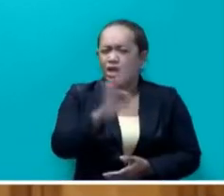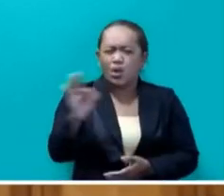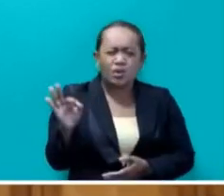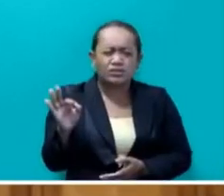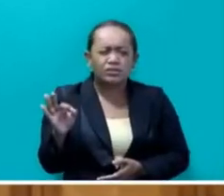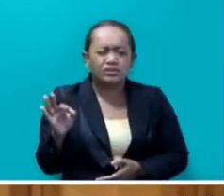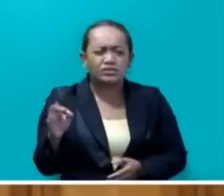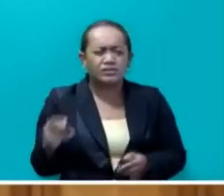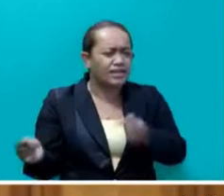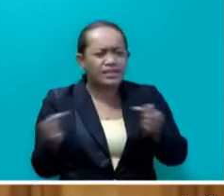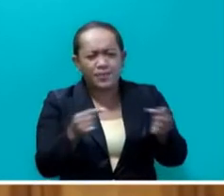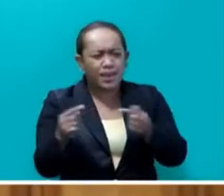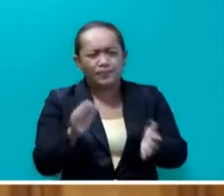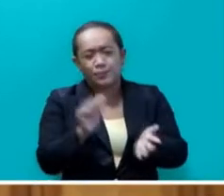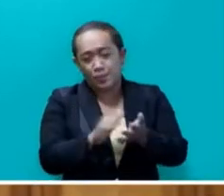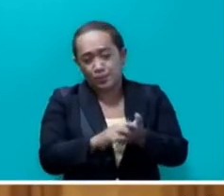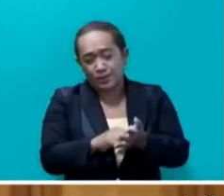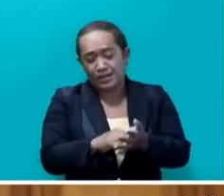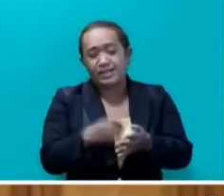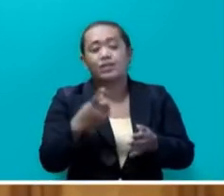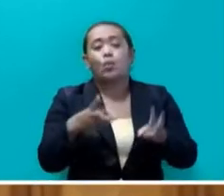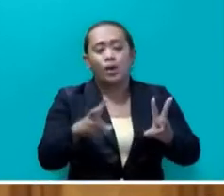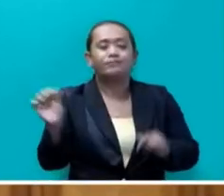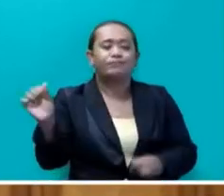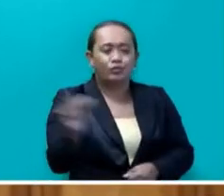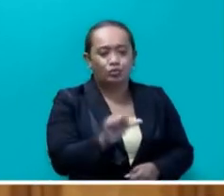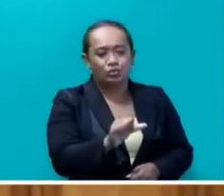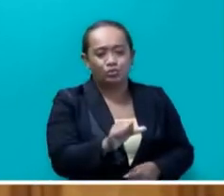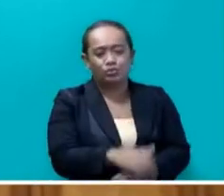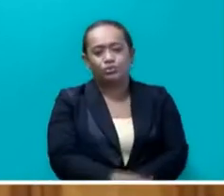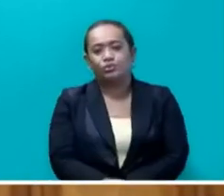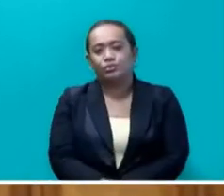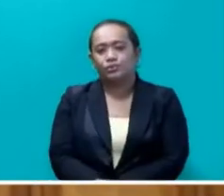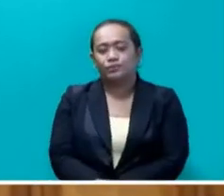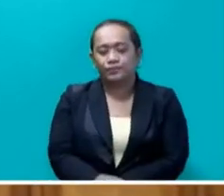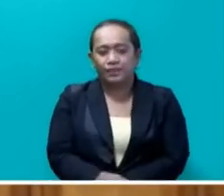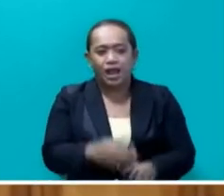being debated in the way they deserve. And Honorable Speaker,